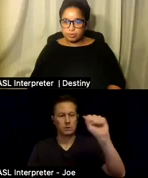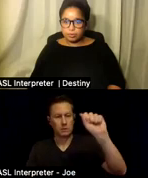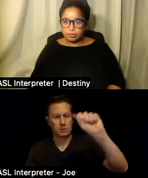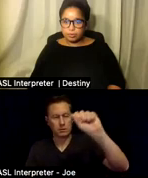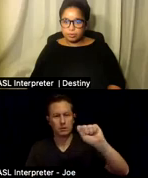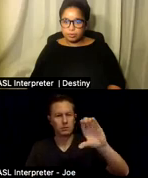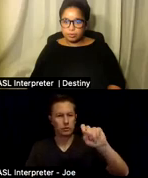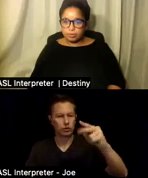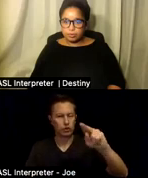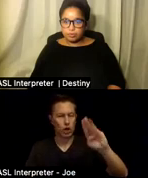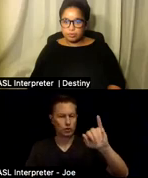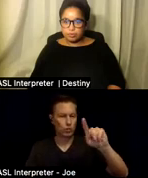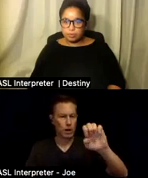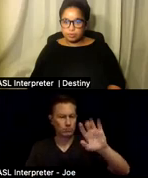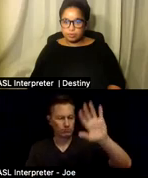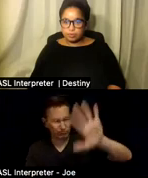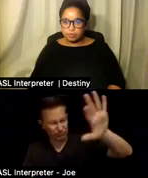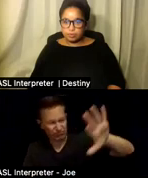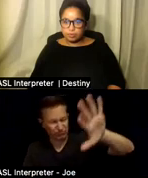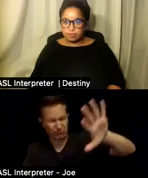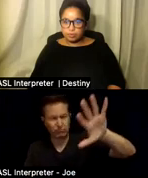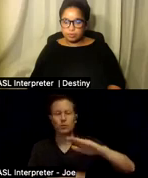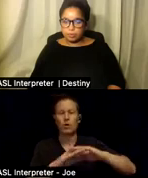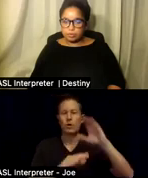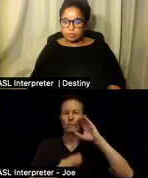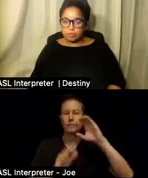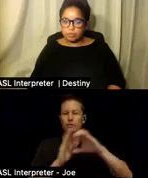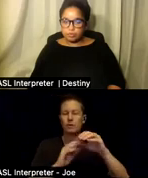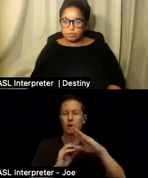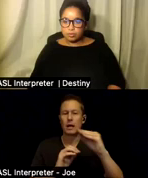Scotch-Brite pad there on the picture.